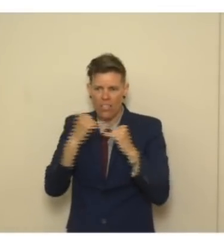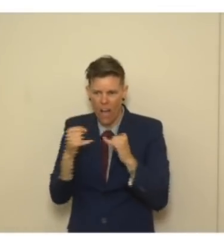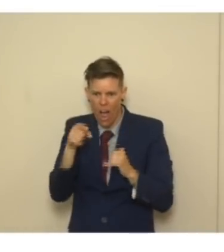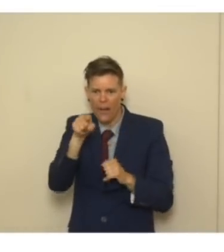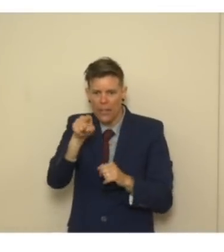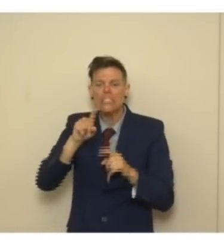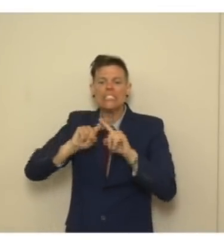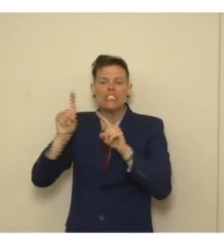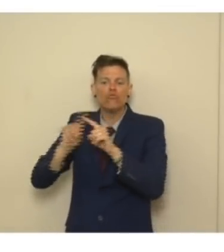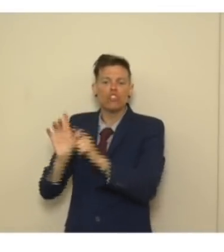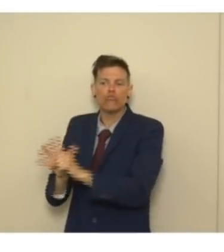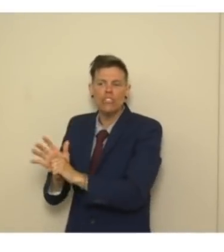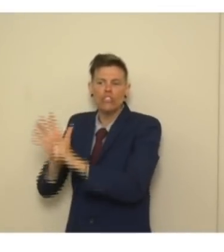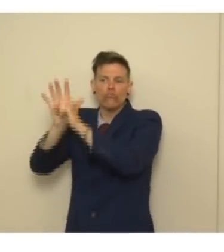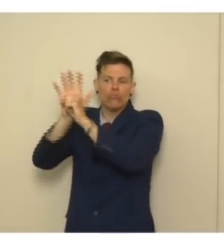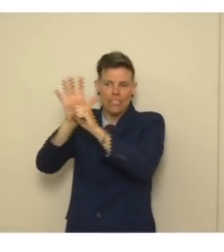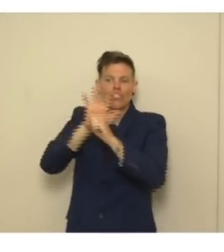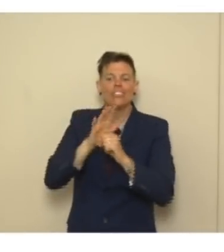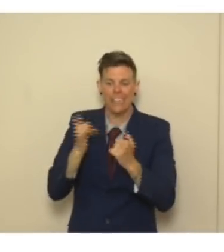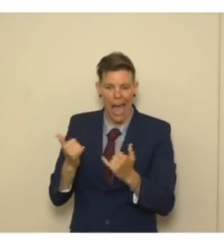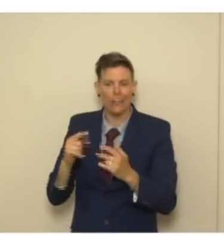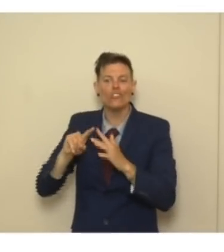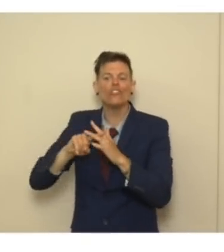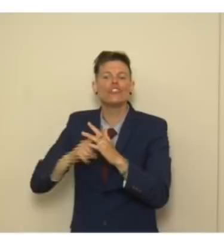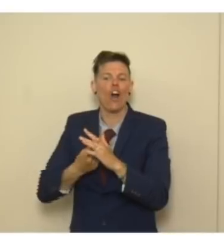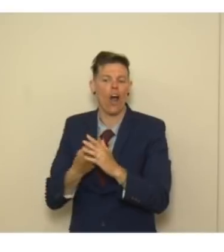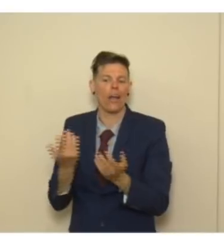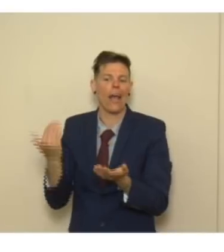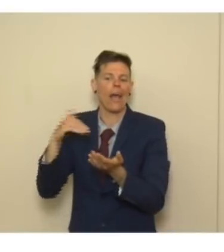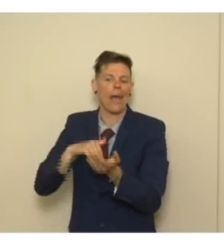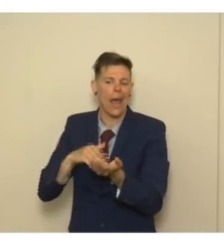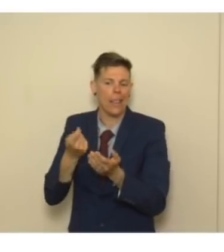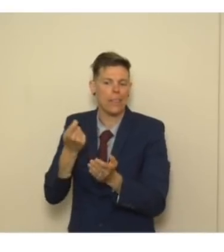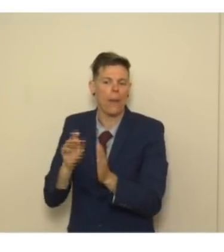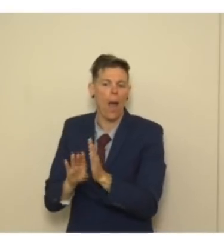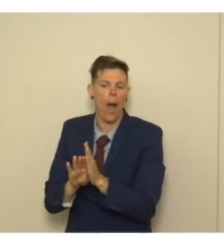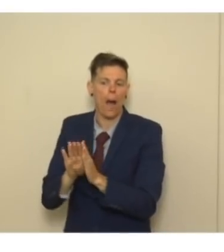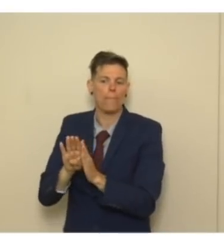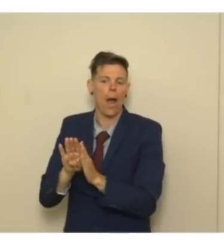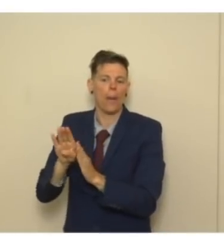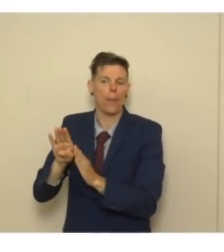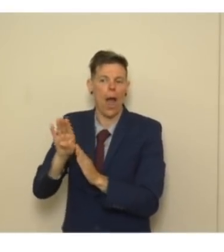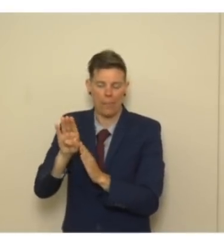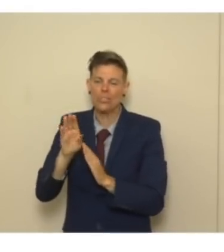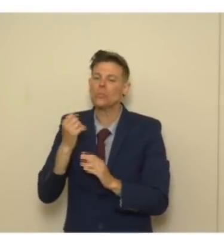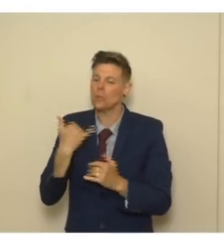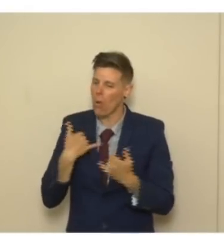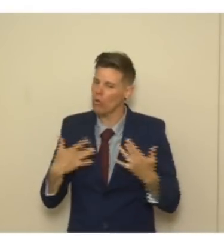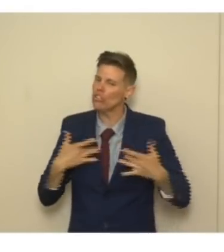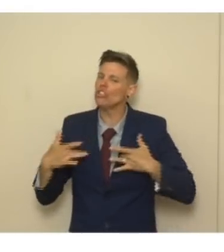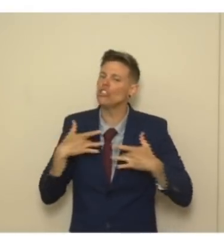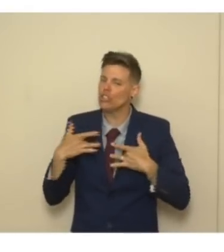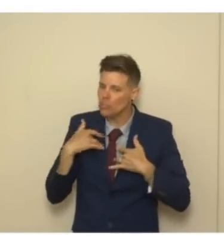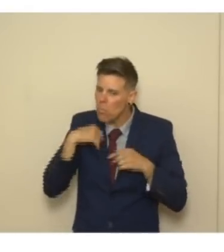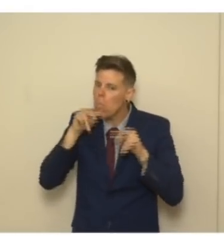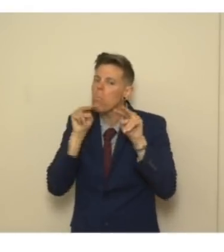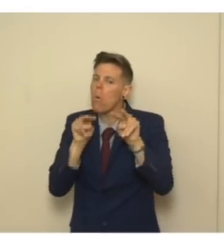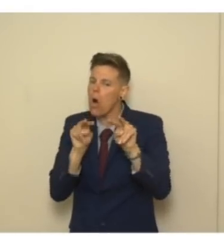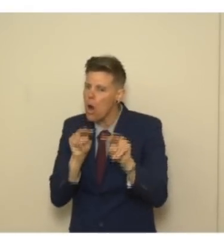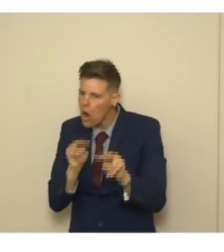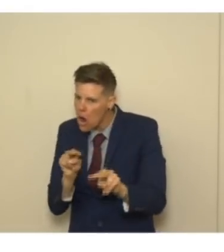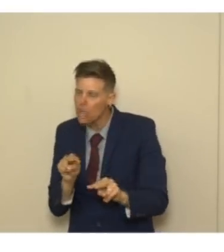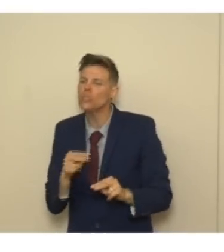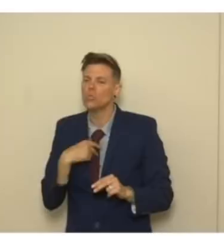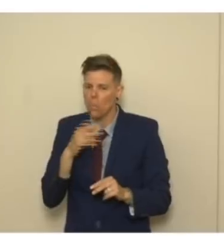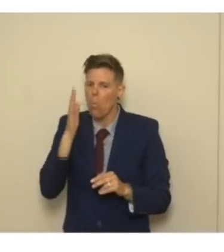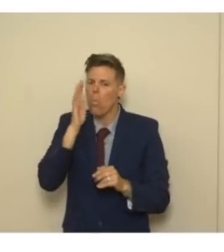trends. Very concerning, something we're watching very closely. And we'll talk a little bit about what's going on in each of those sections. If we go on to the